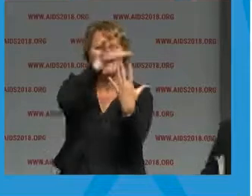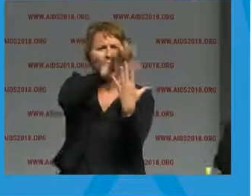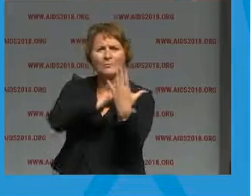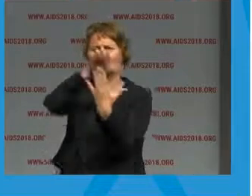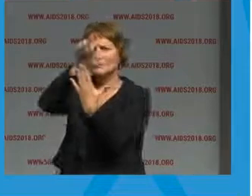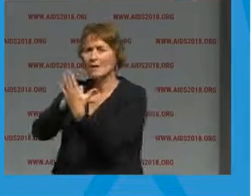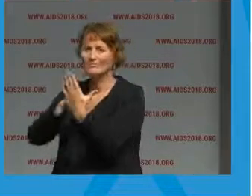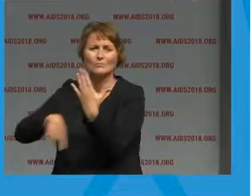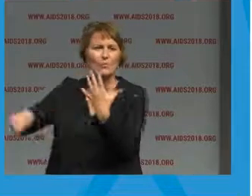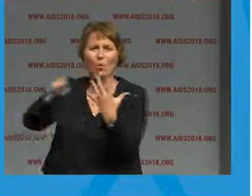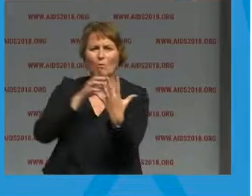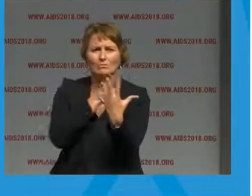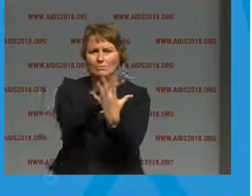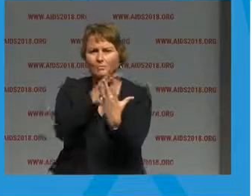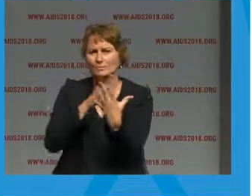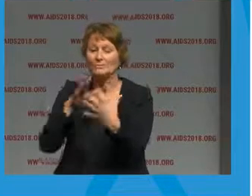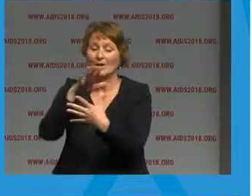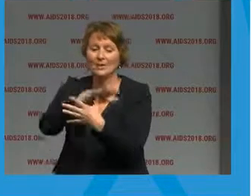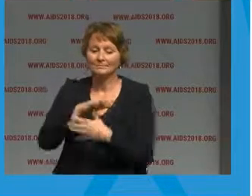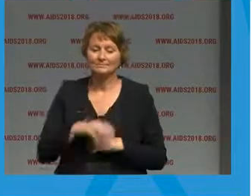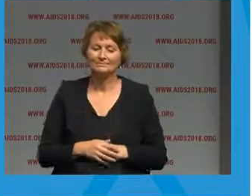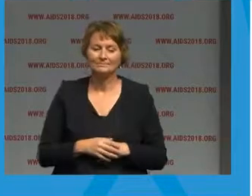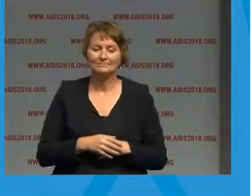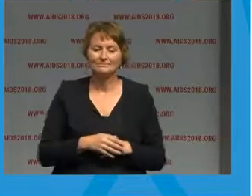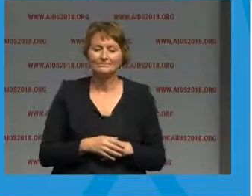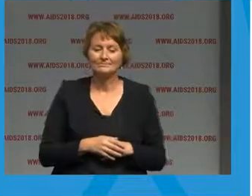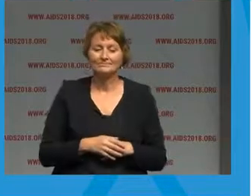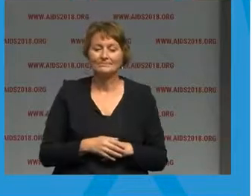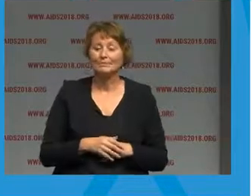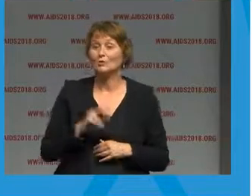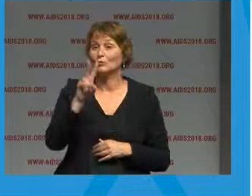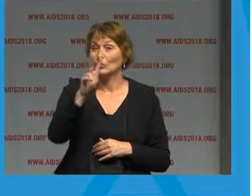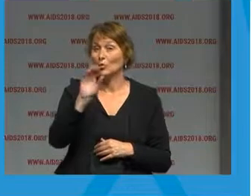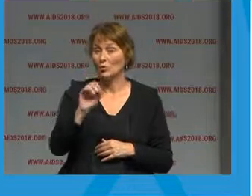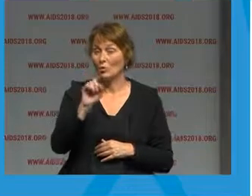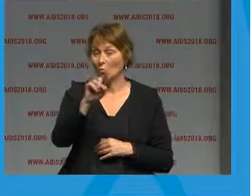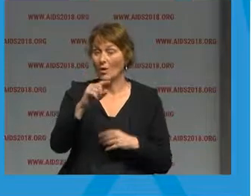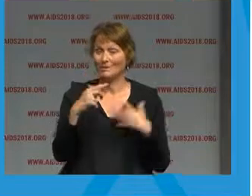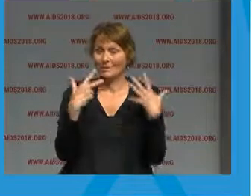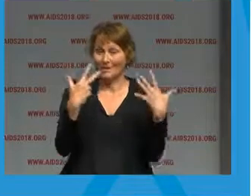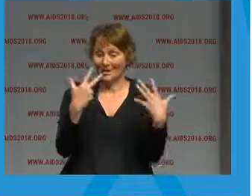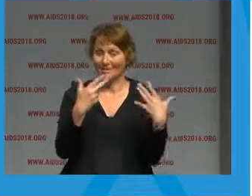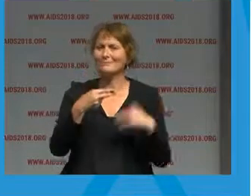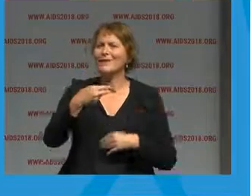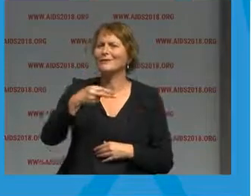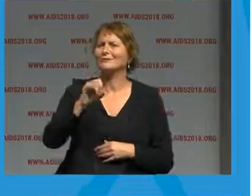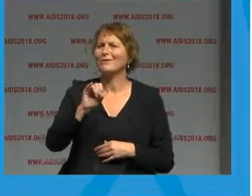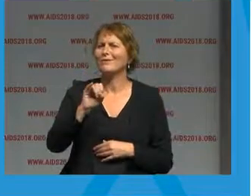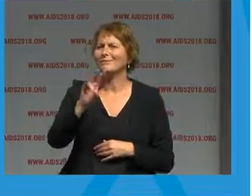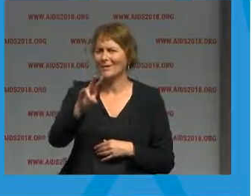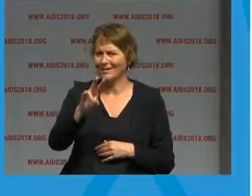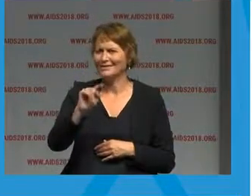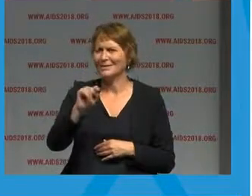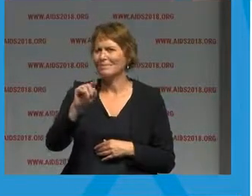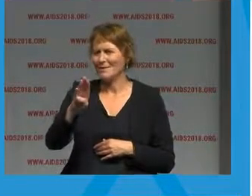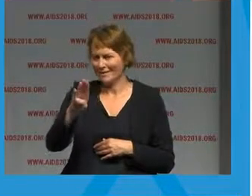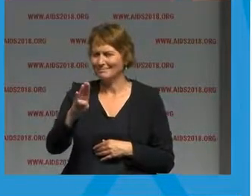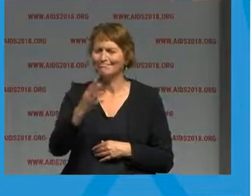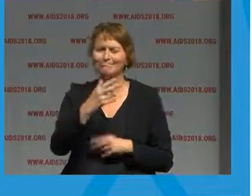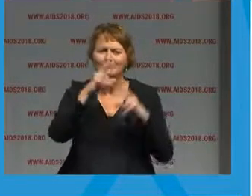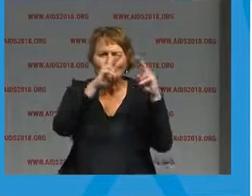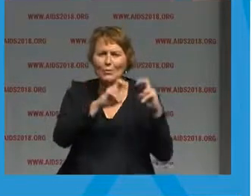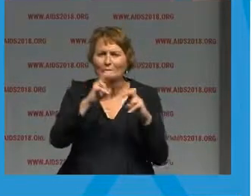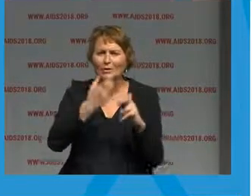any of these areas. I'm pleased to present the 2018 TB-HIV research prizes, which are awarded